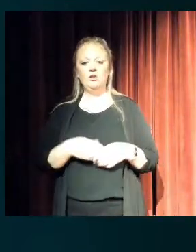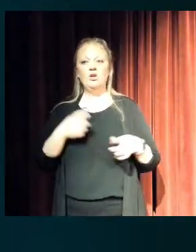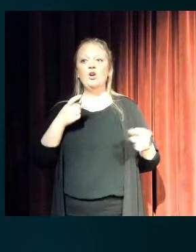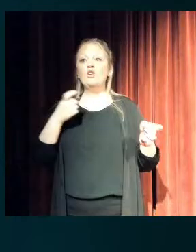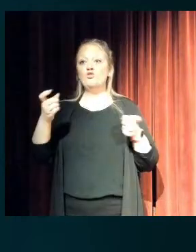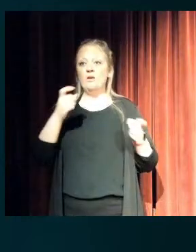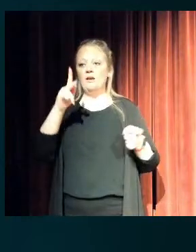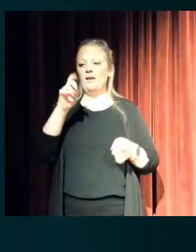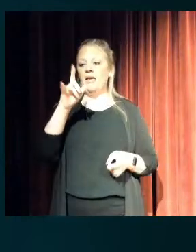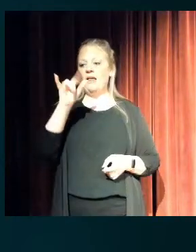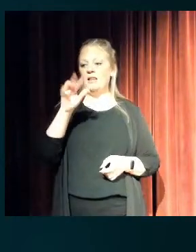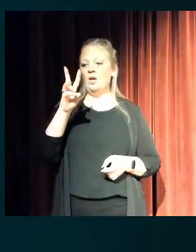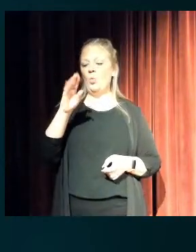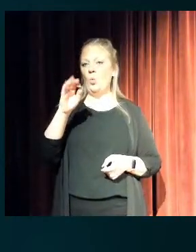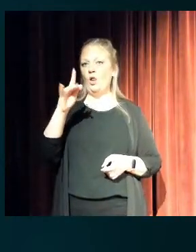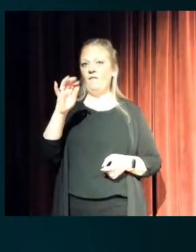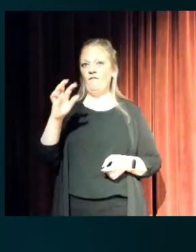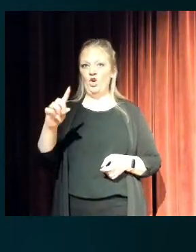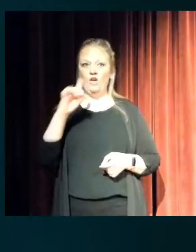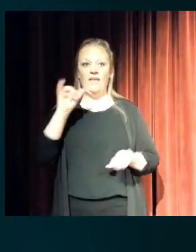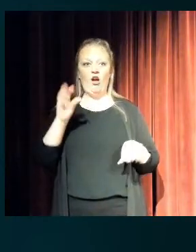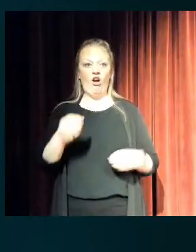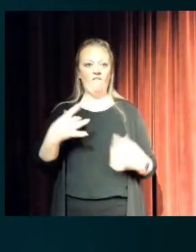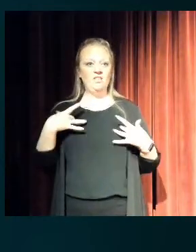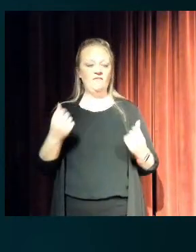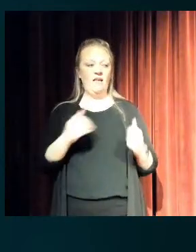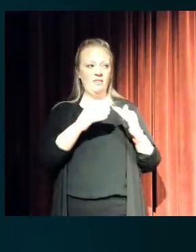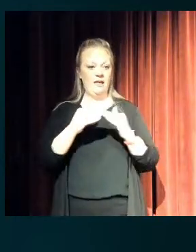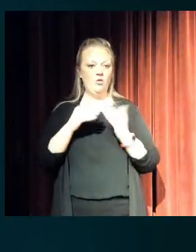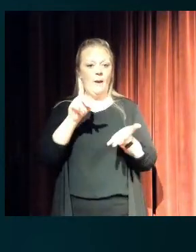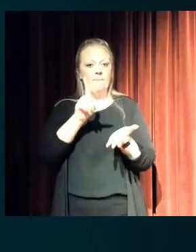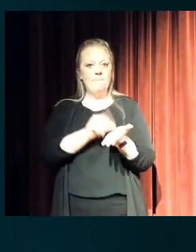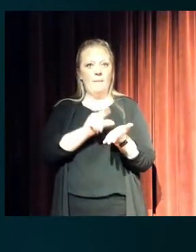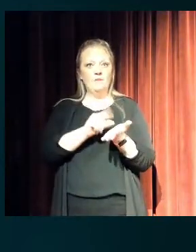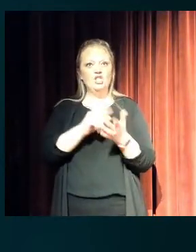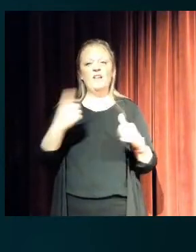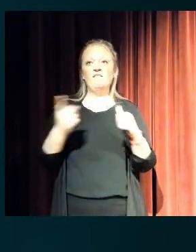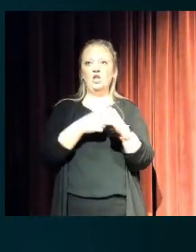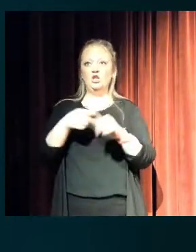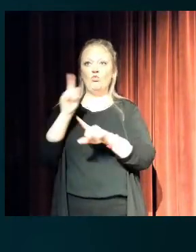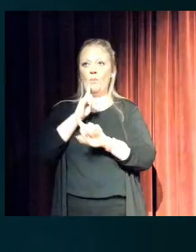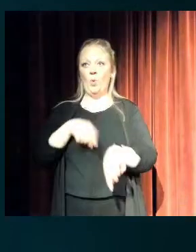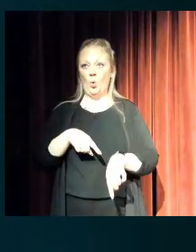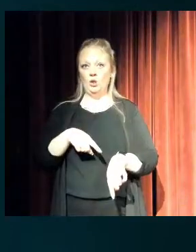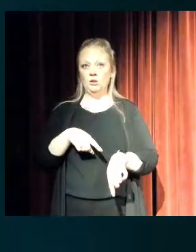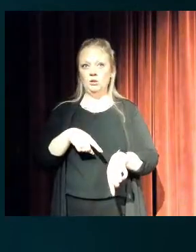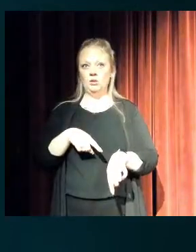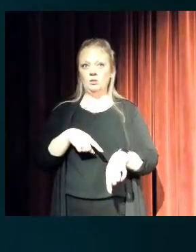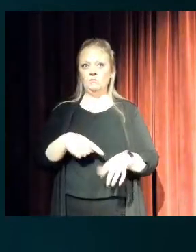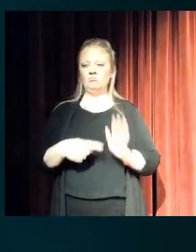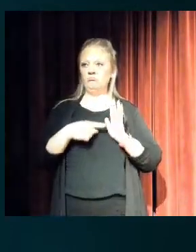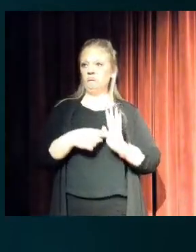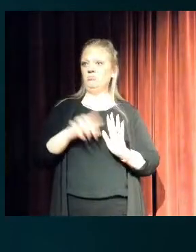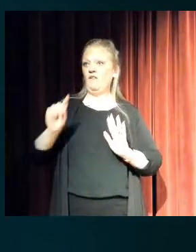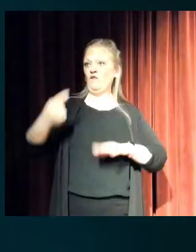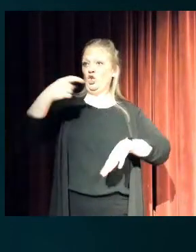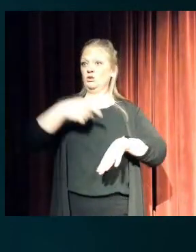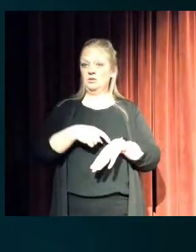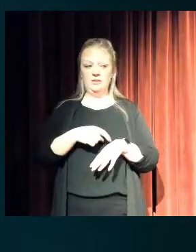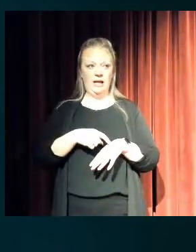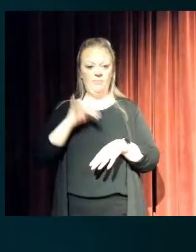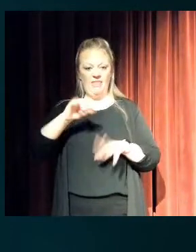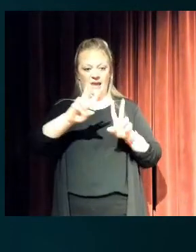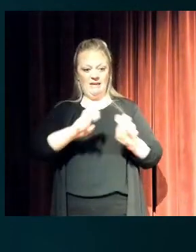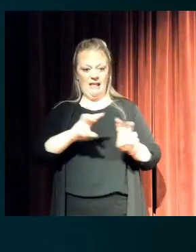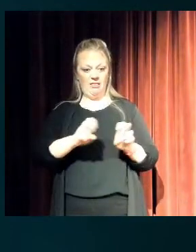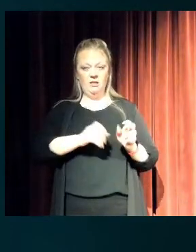by Kelly Wooford, the Office of Health Equity recently published its first report, marking the first time such analysis